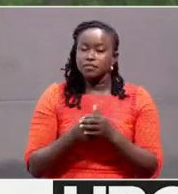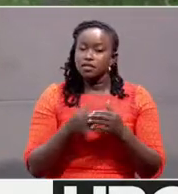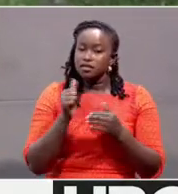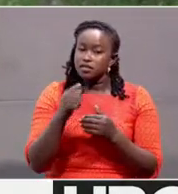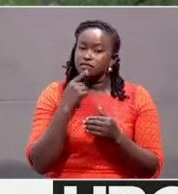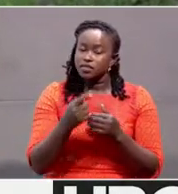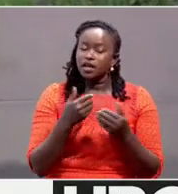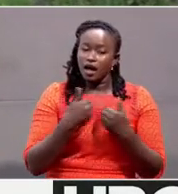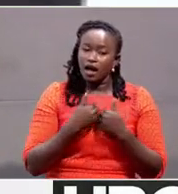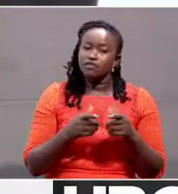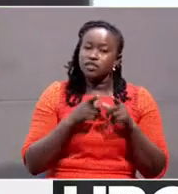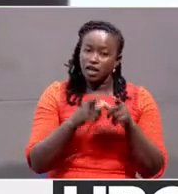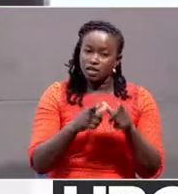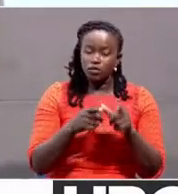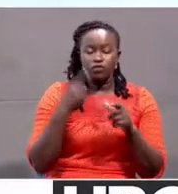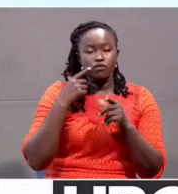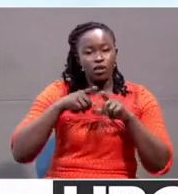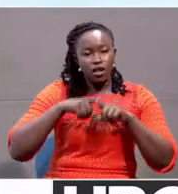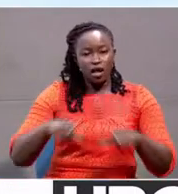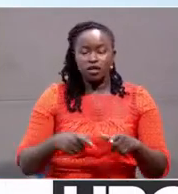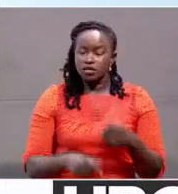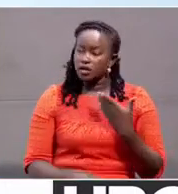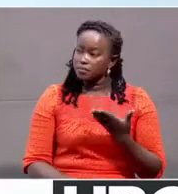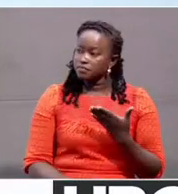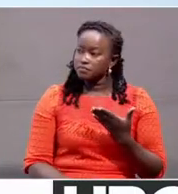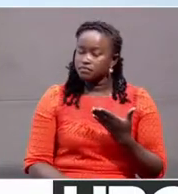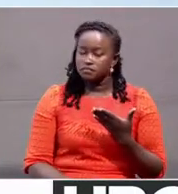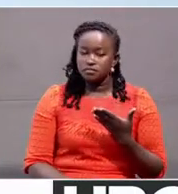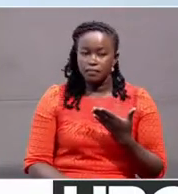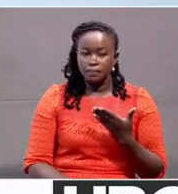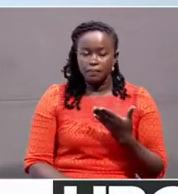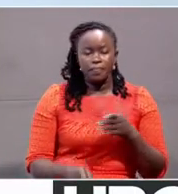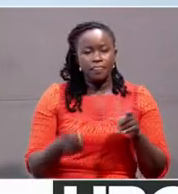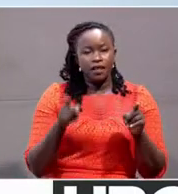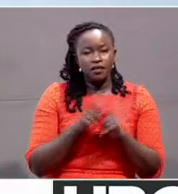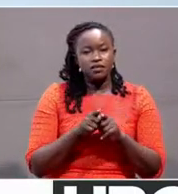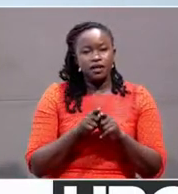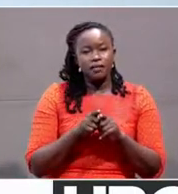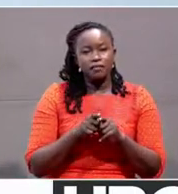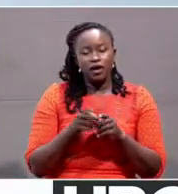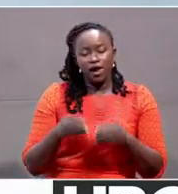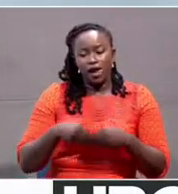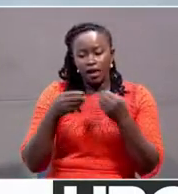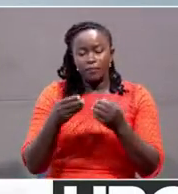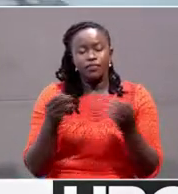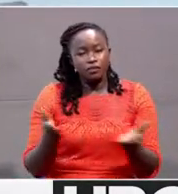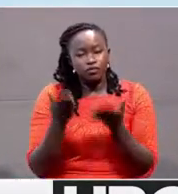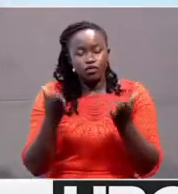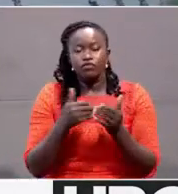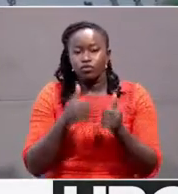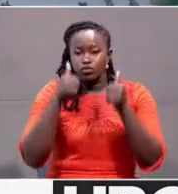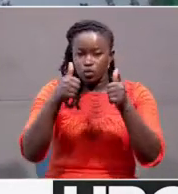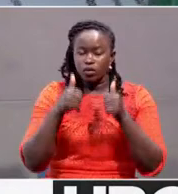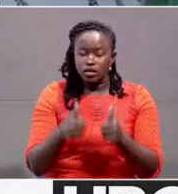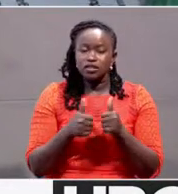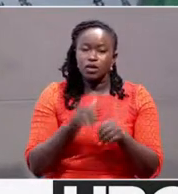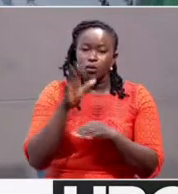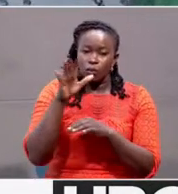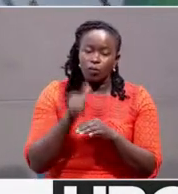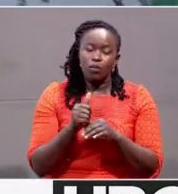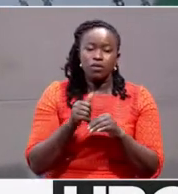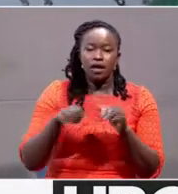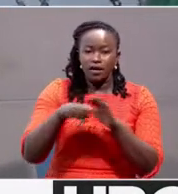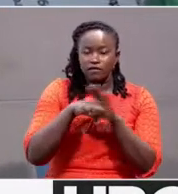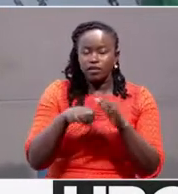he possesses a title for the land in question. Semanda was served an improvement notice summoning him to Wakiso District